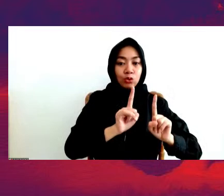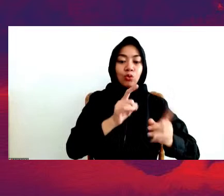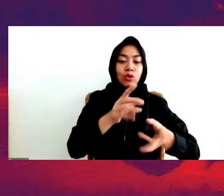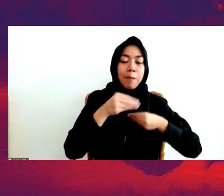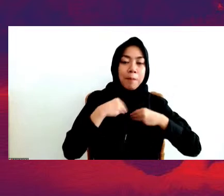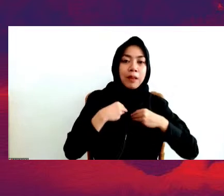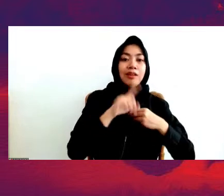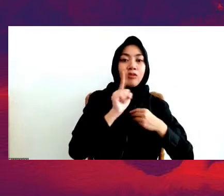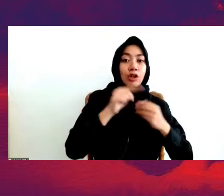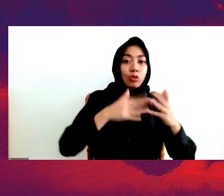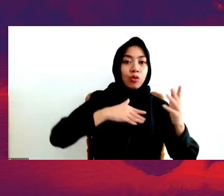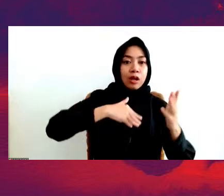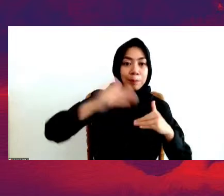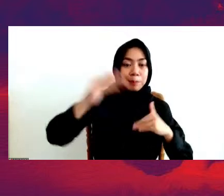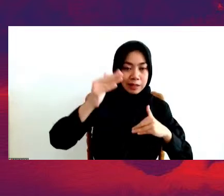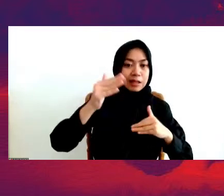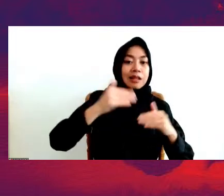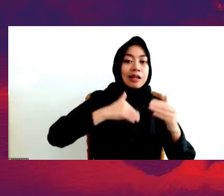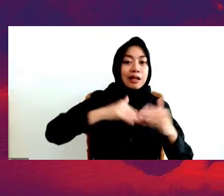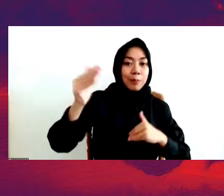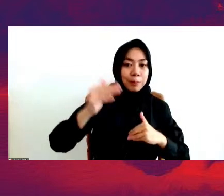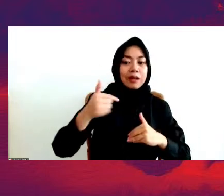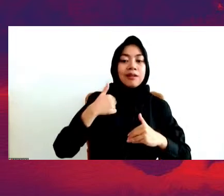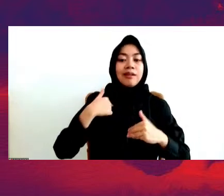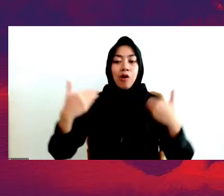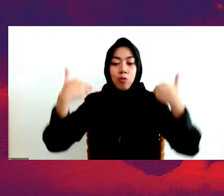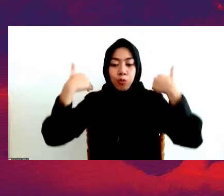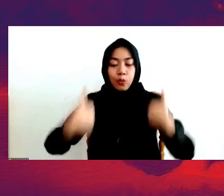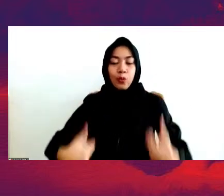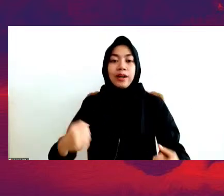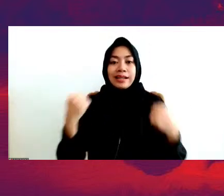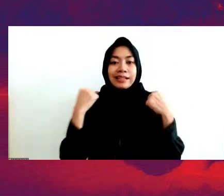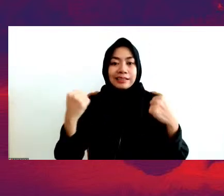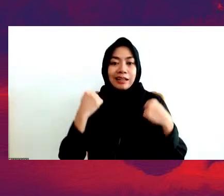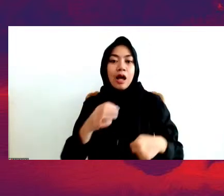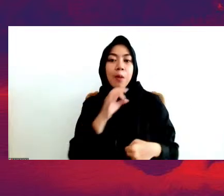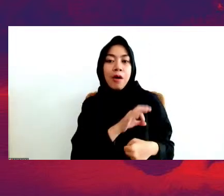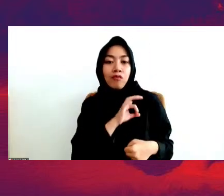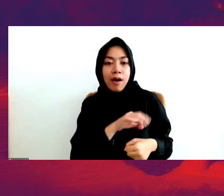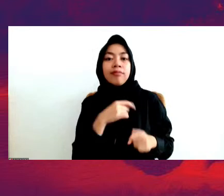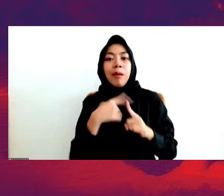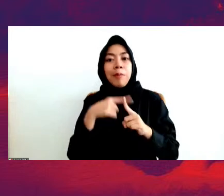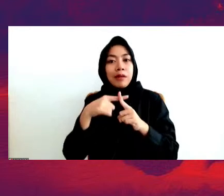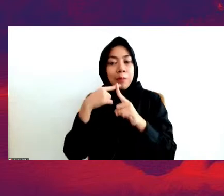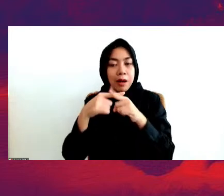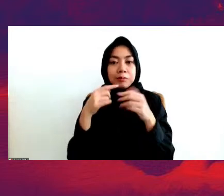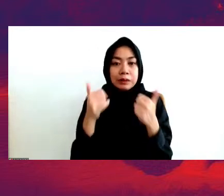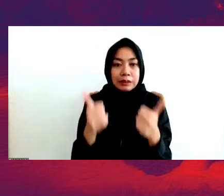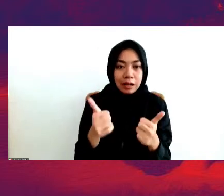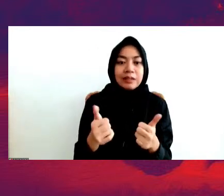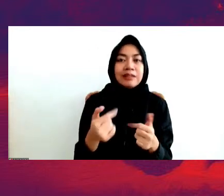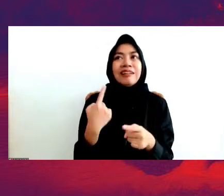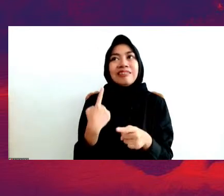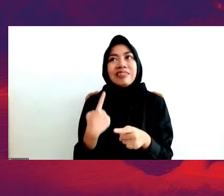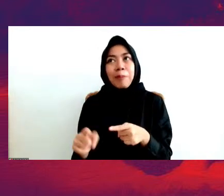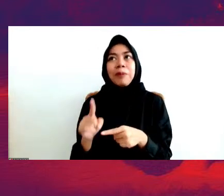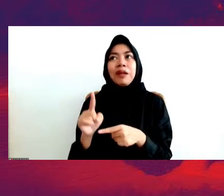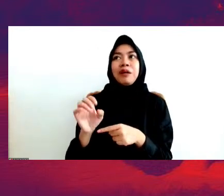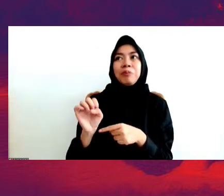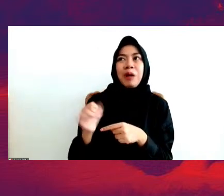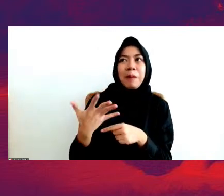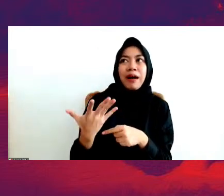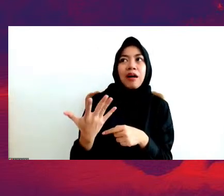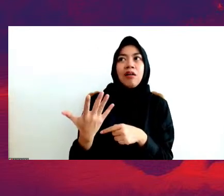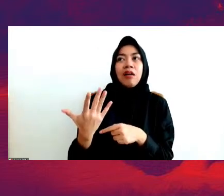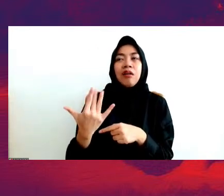get proper help and get more benefit from the assistance, but there are still exclusion error, meaning that there